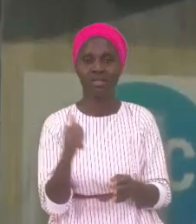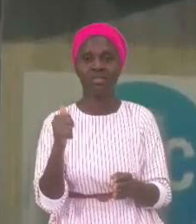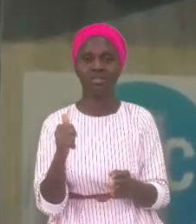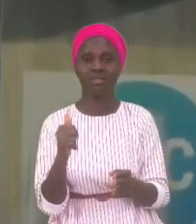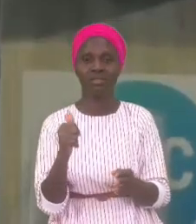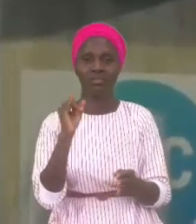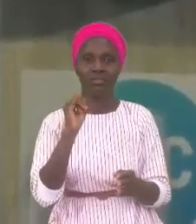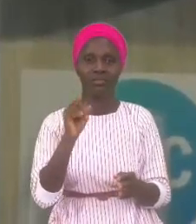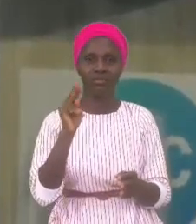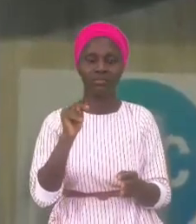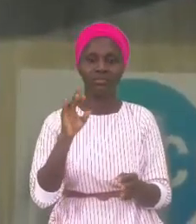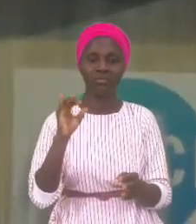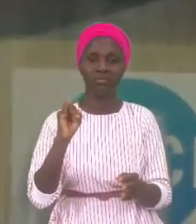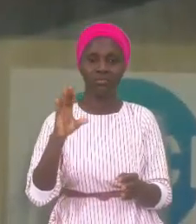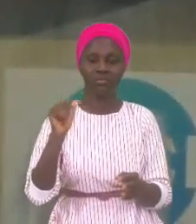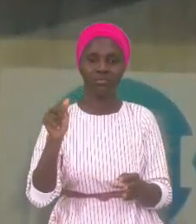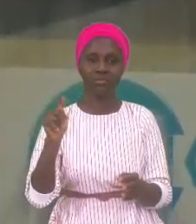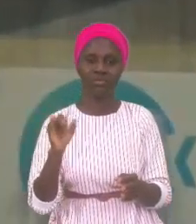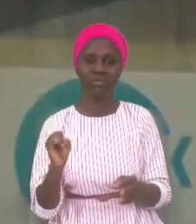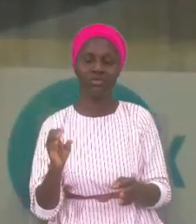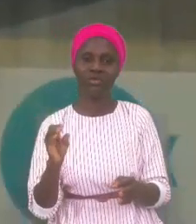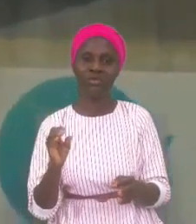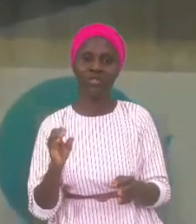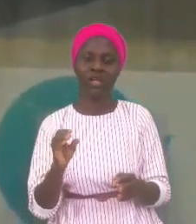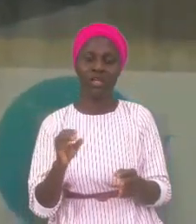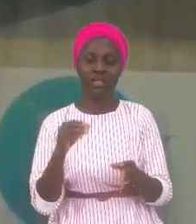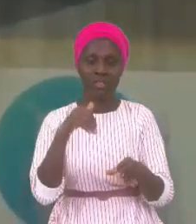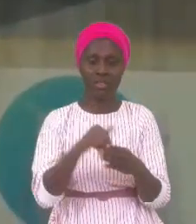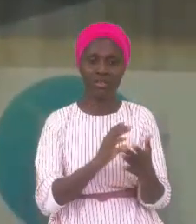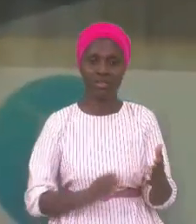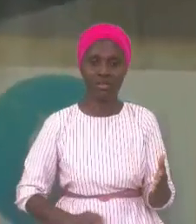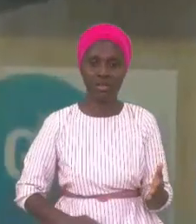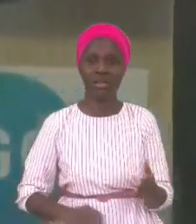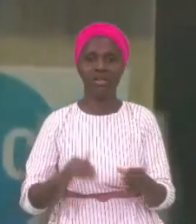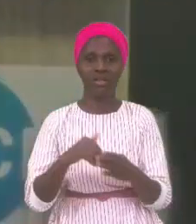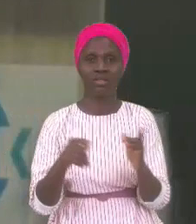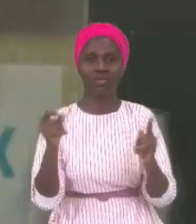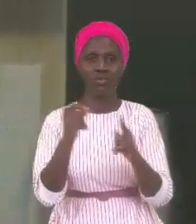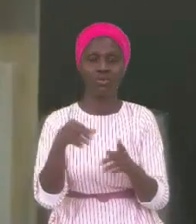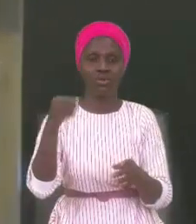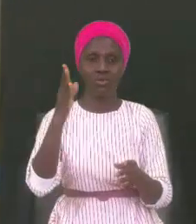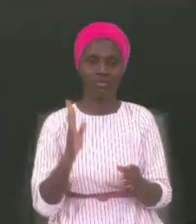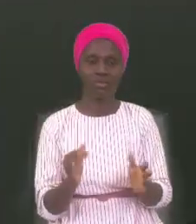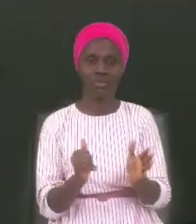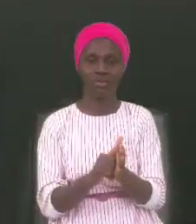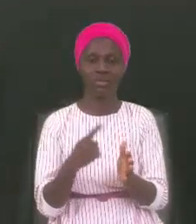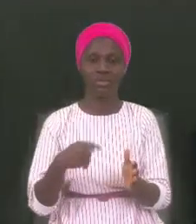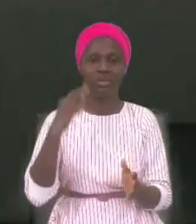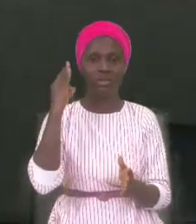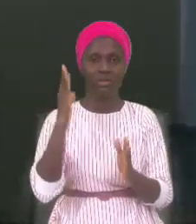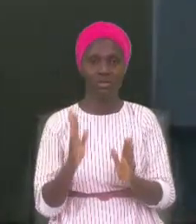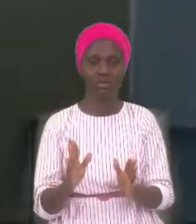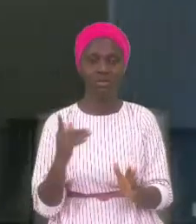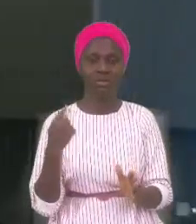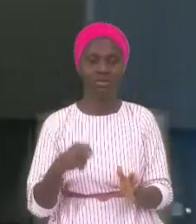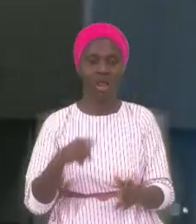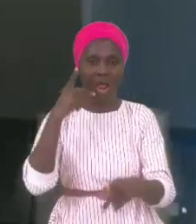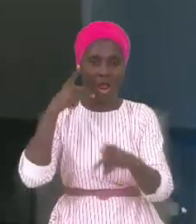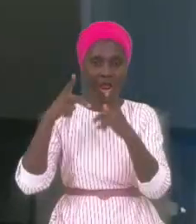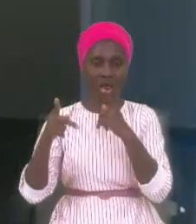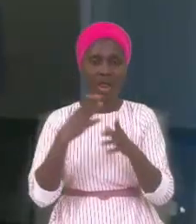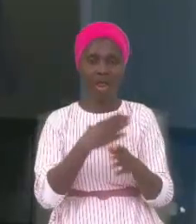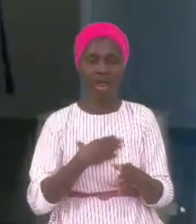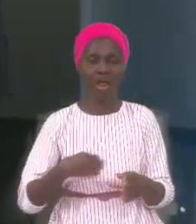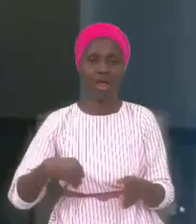was thinking about the body? Any indication in the Word of God that the ministers, the apostles and the prophets and the evangelists and the pastors and